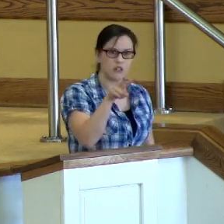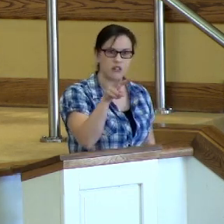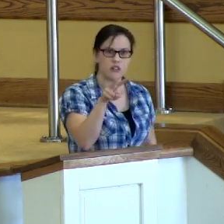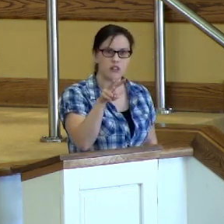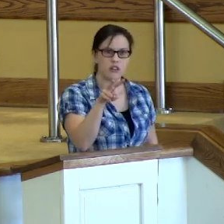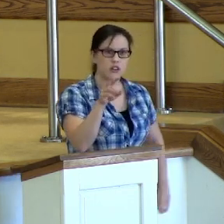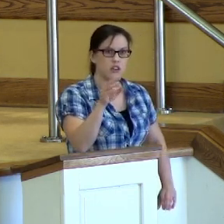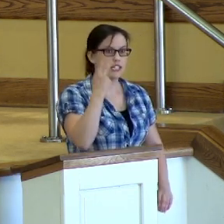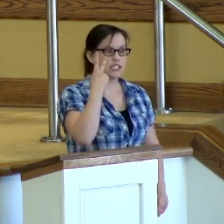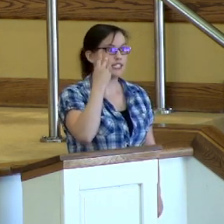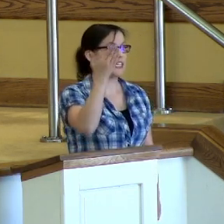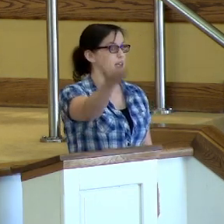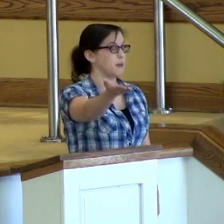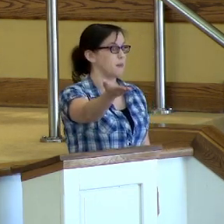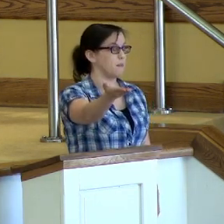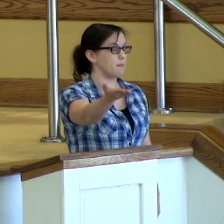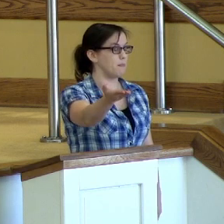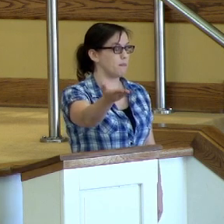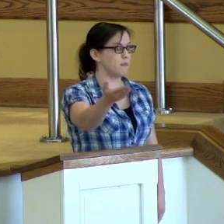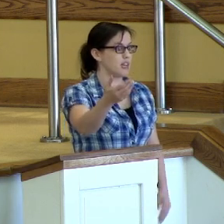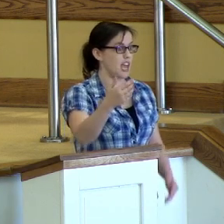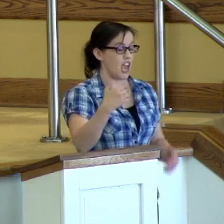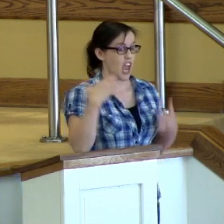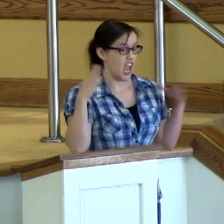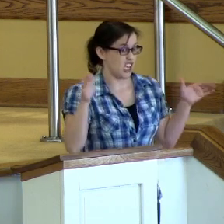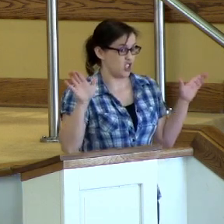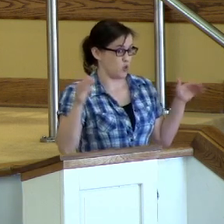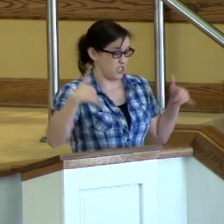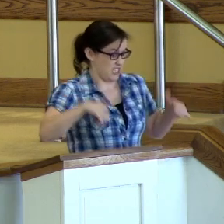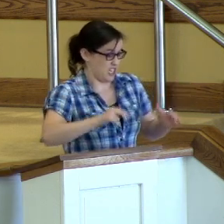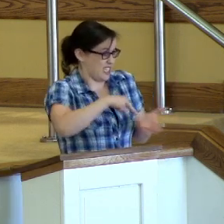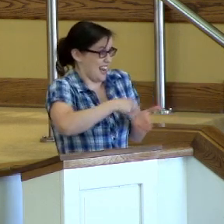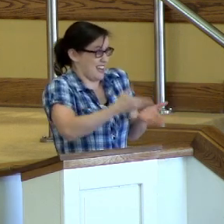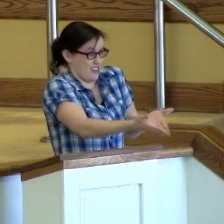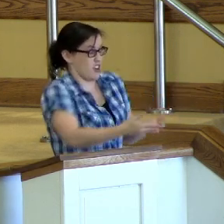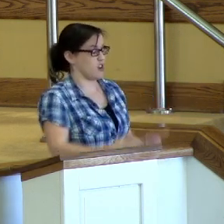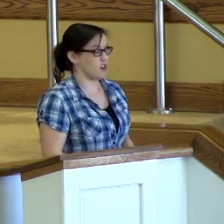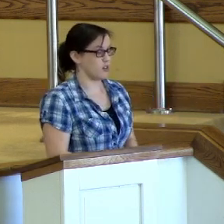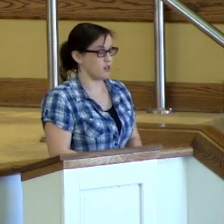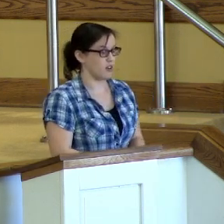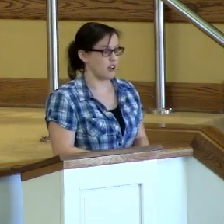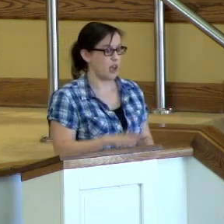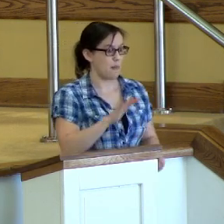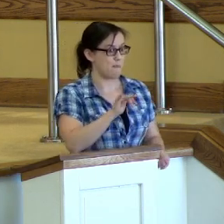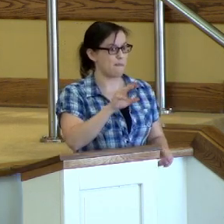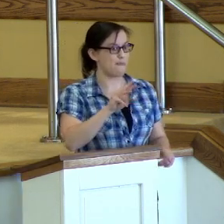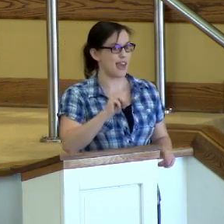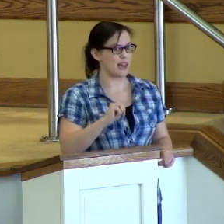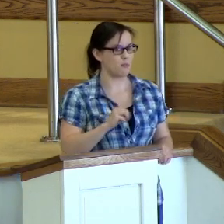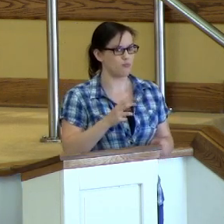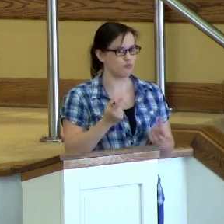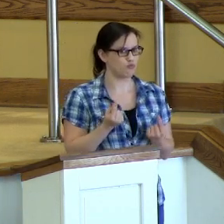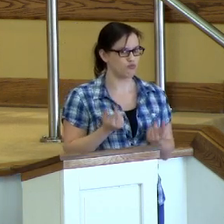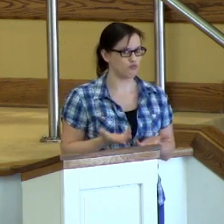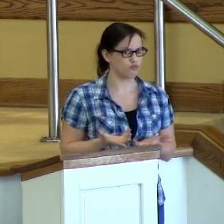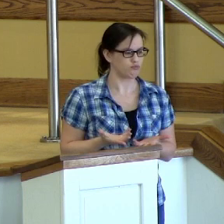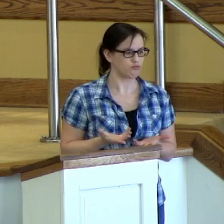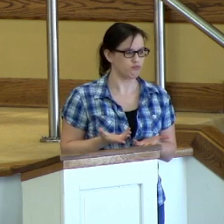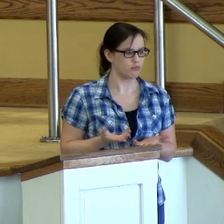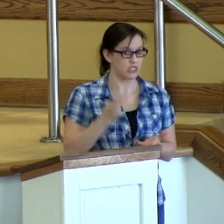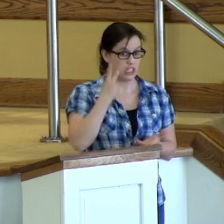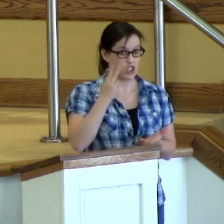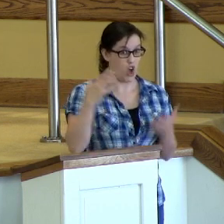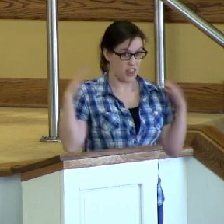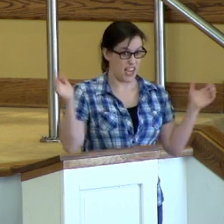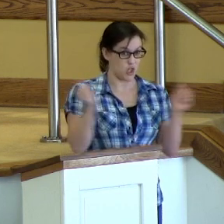way. That angel's still in the way. And what does he do? He saw the angel of the Lord standing away, his sword was drawn